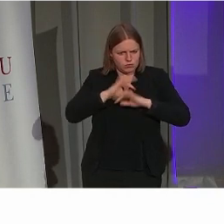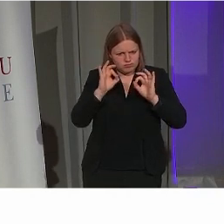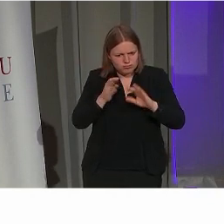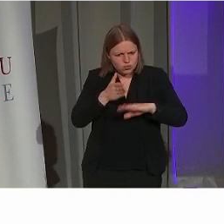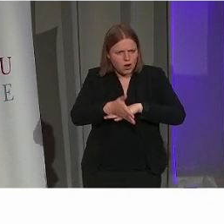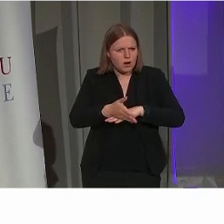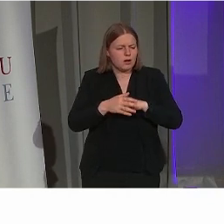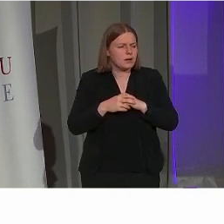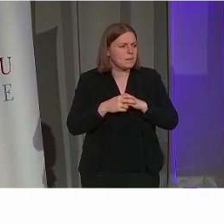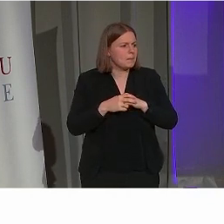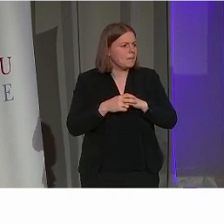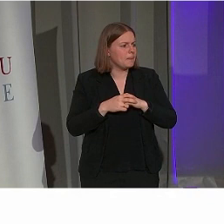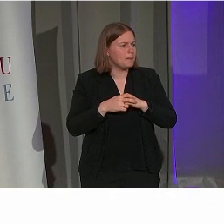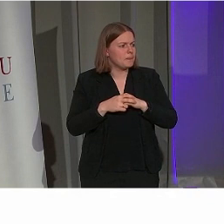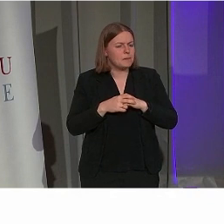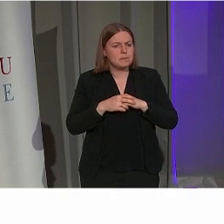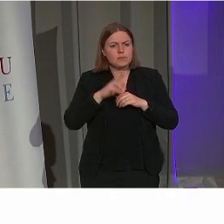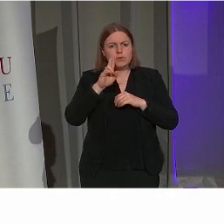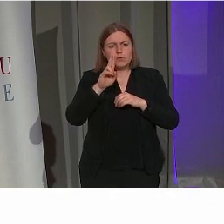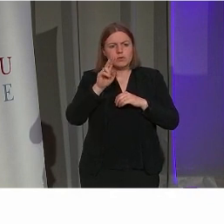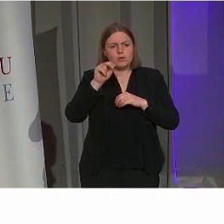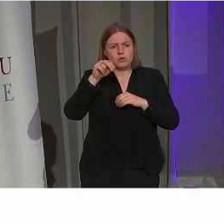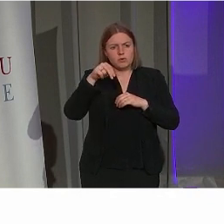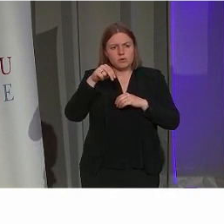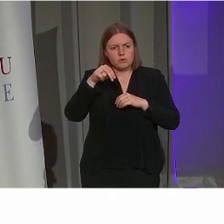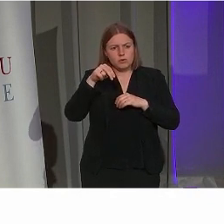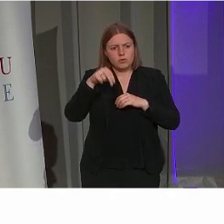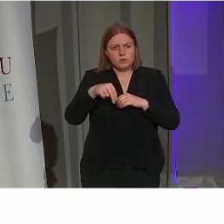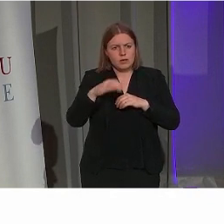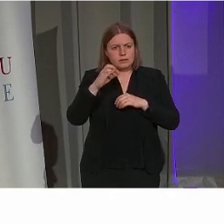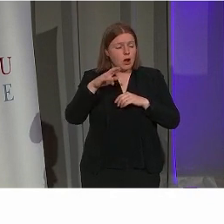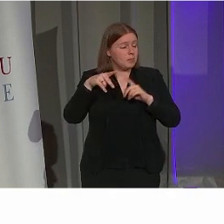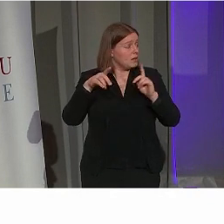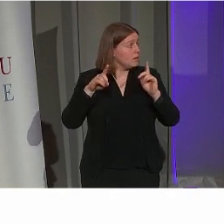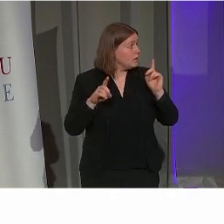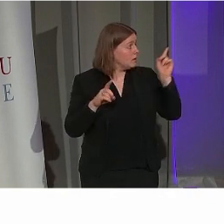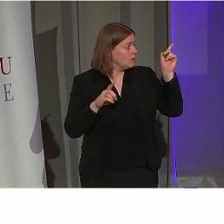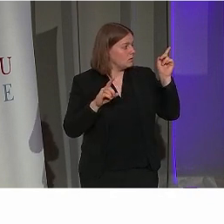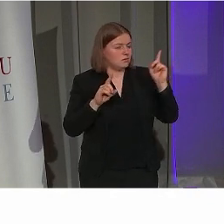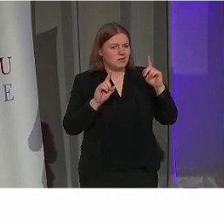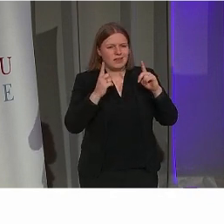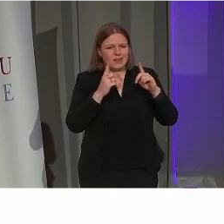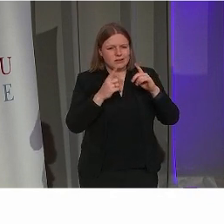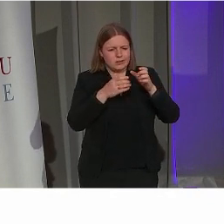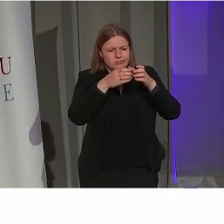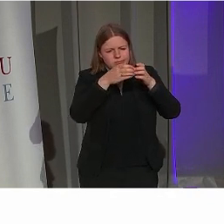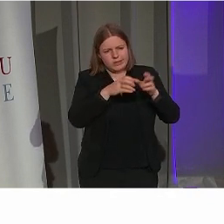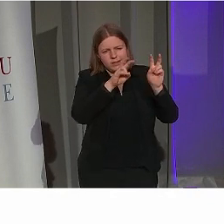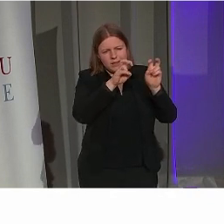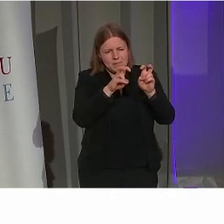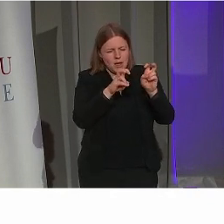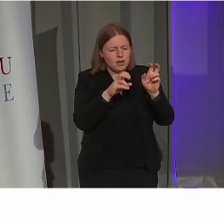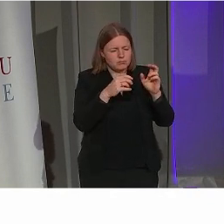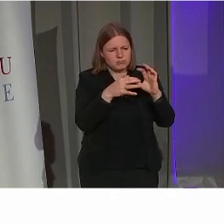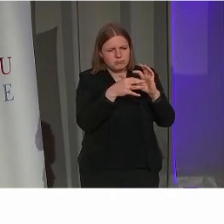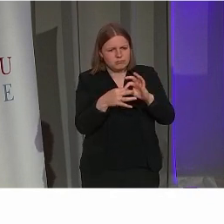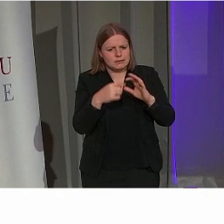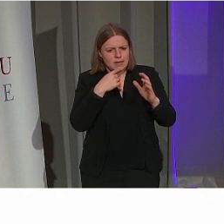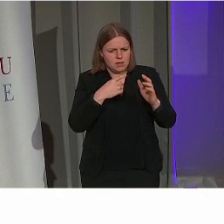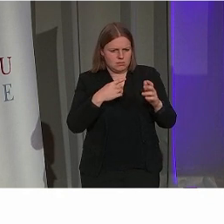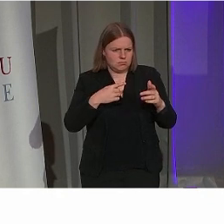The UN Universal Declaration on Human Rights is the first pillar that informs our Common